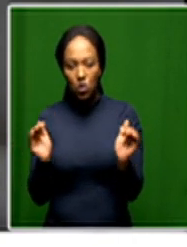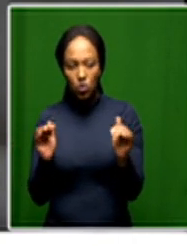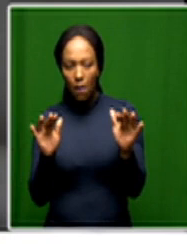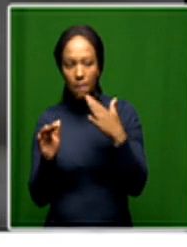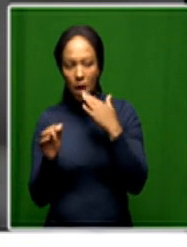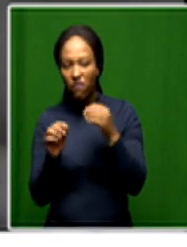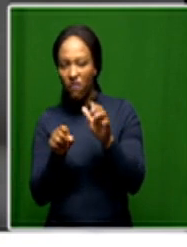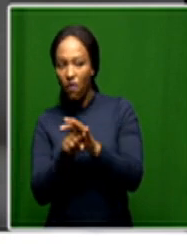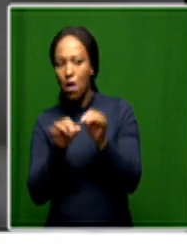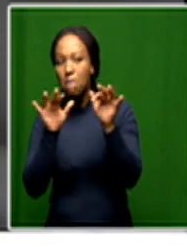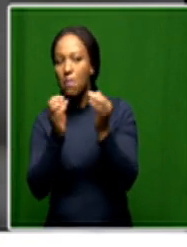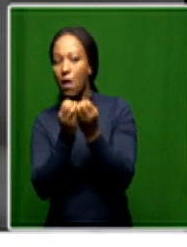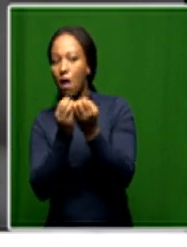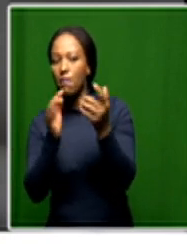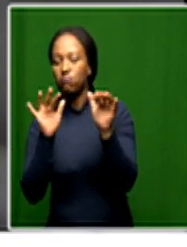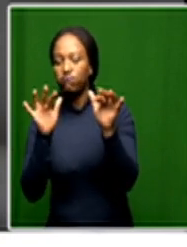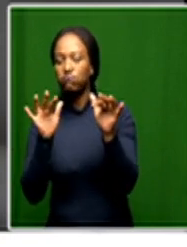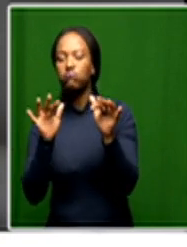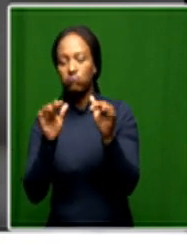general population. So it does have